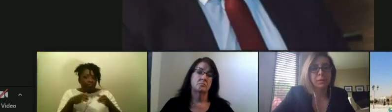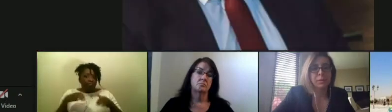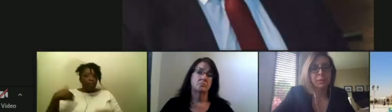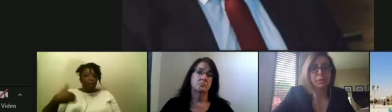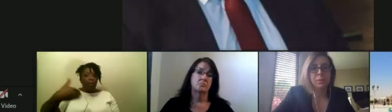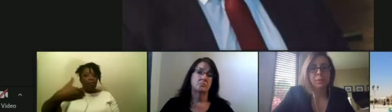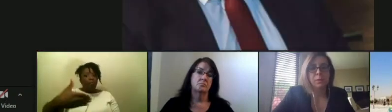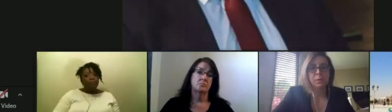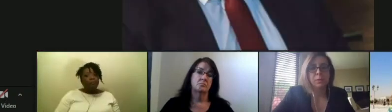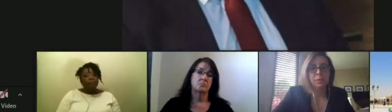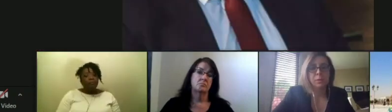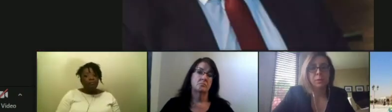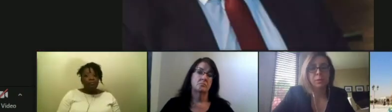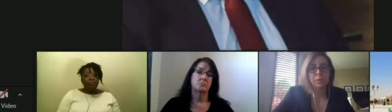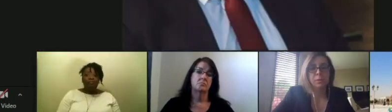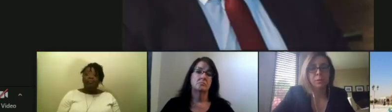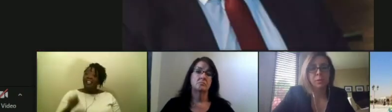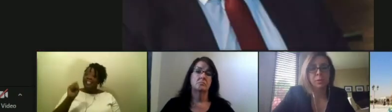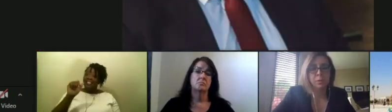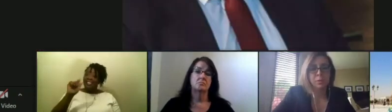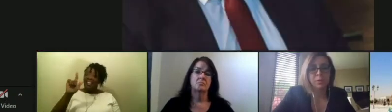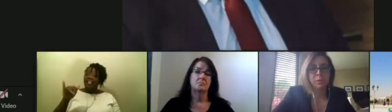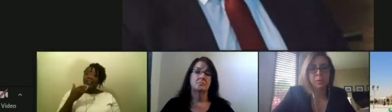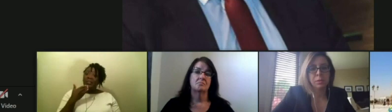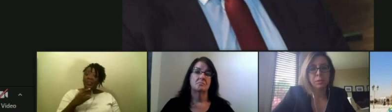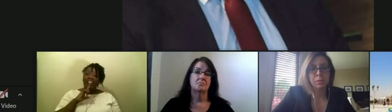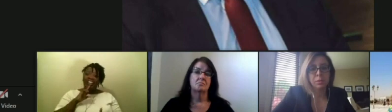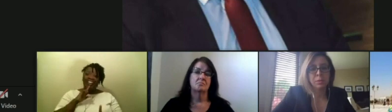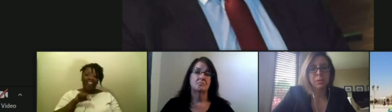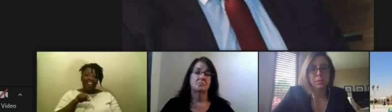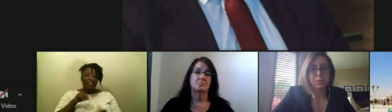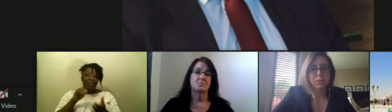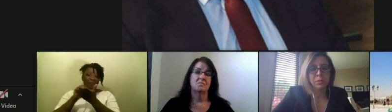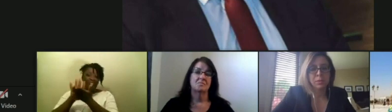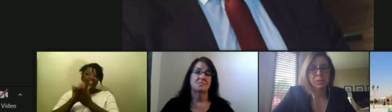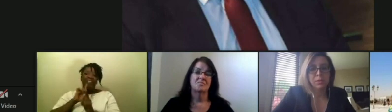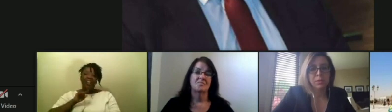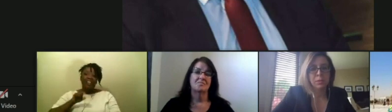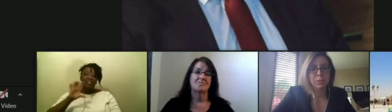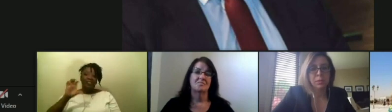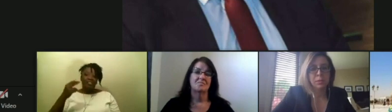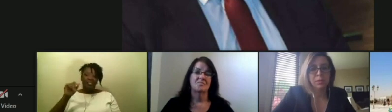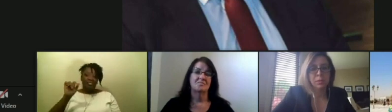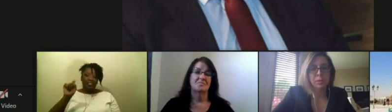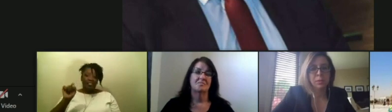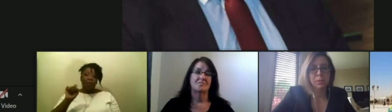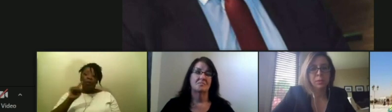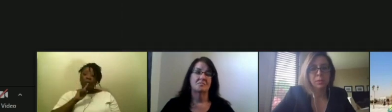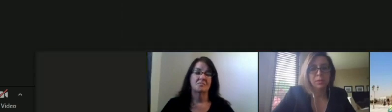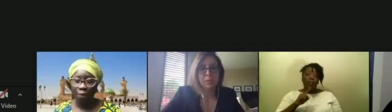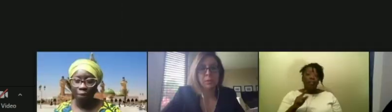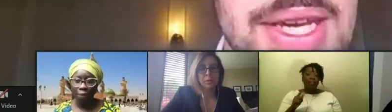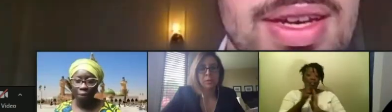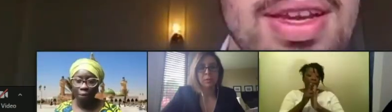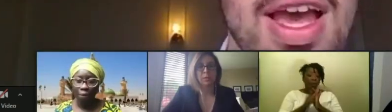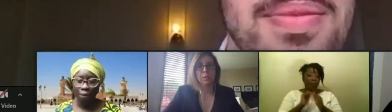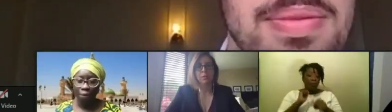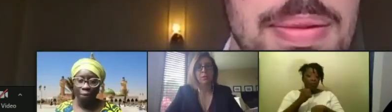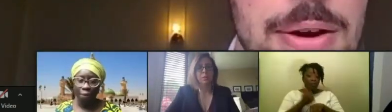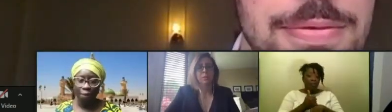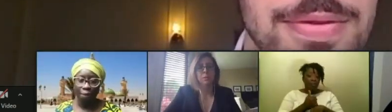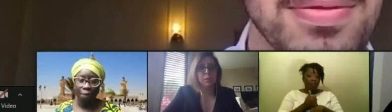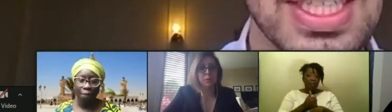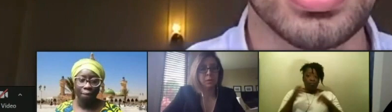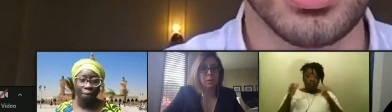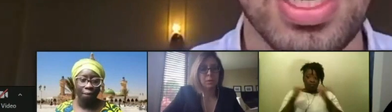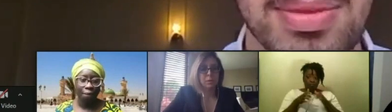So Sally did a good job answering this in the chat, but I'll take a crack at it as well. According to the Constitution, the commission needs to meet a minimum